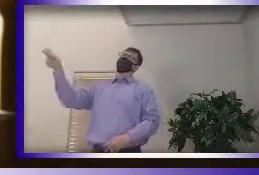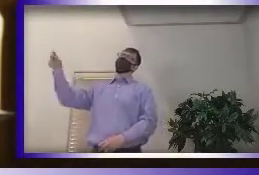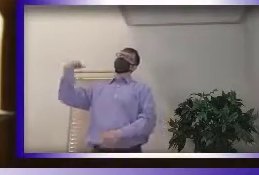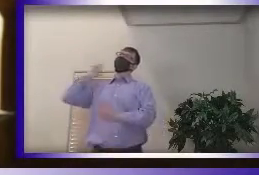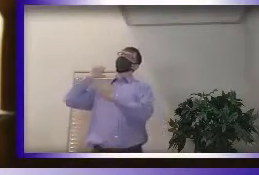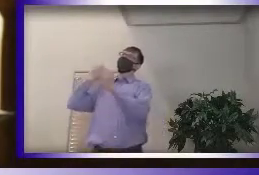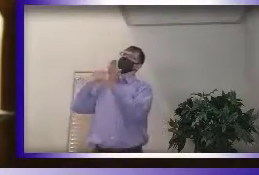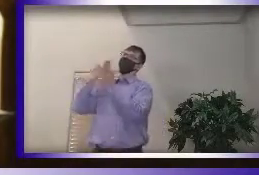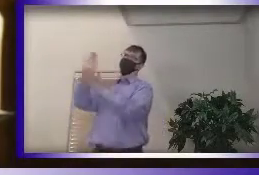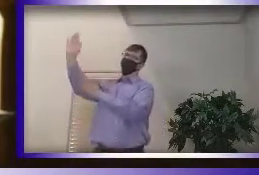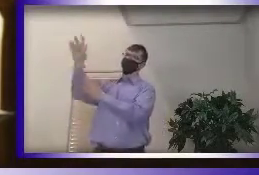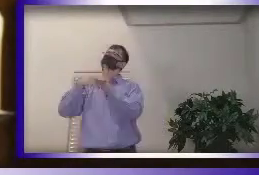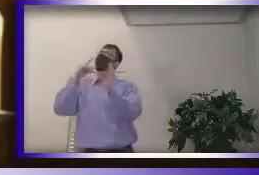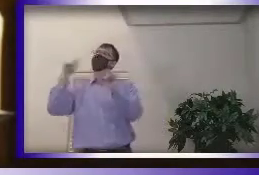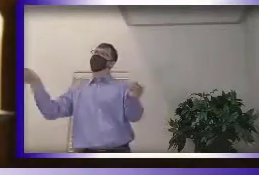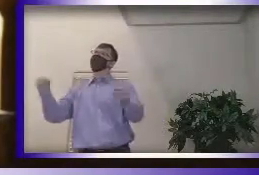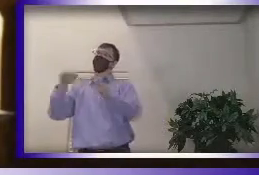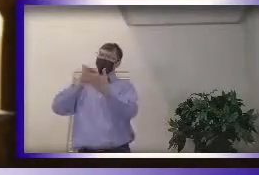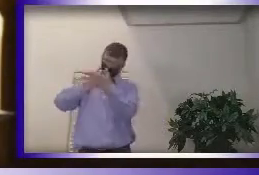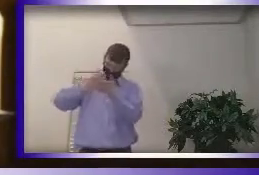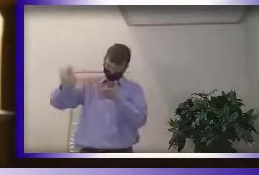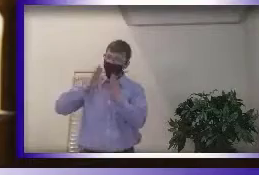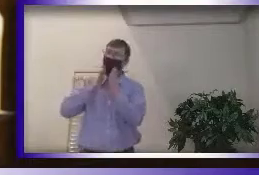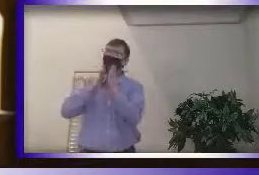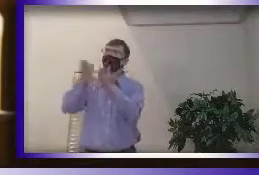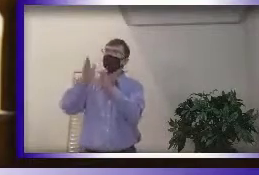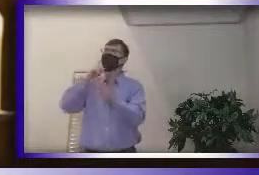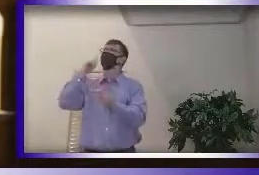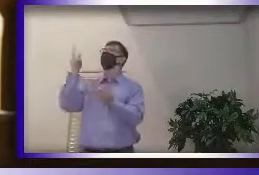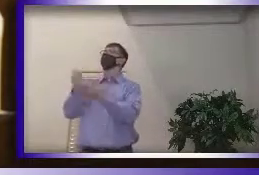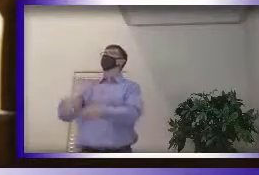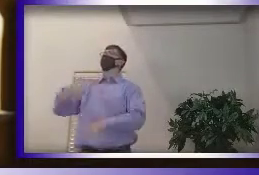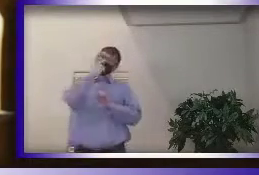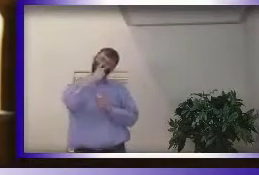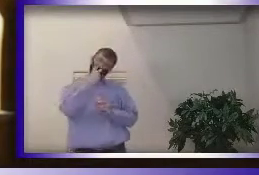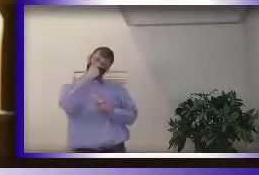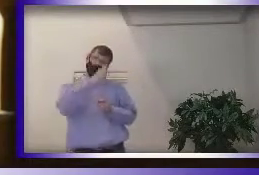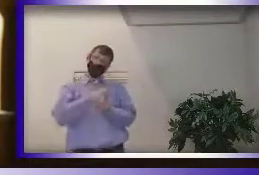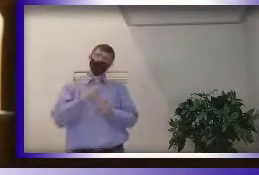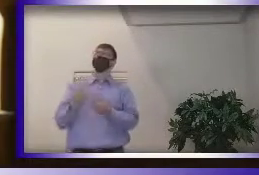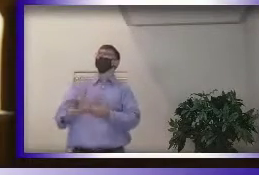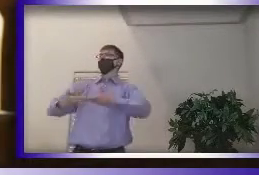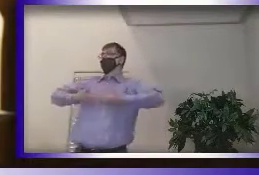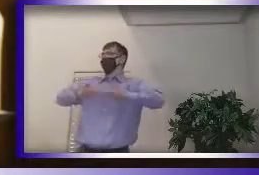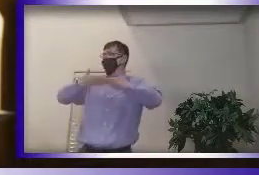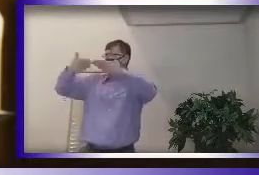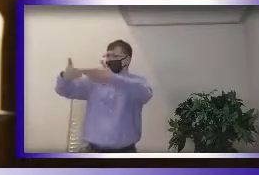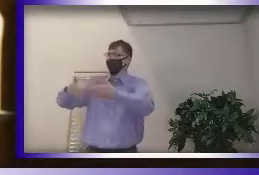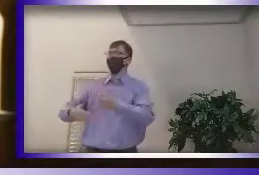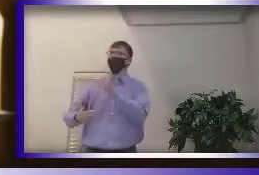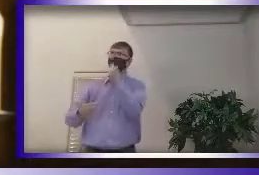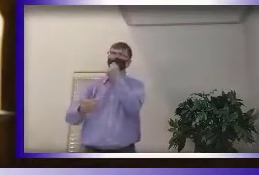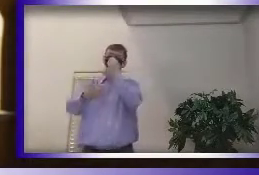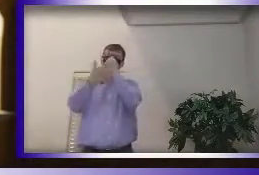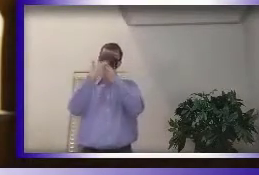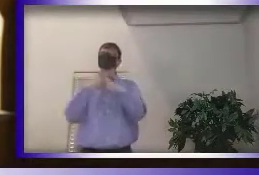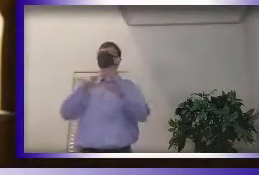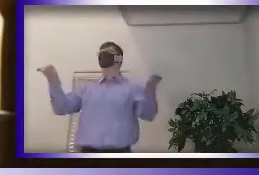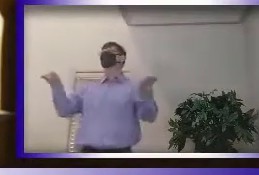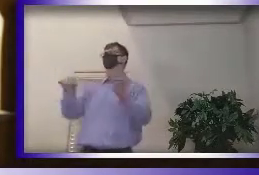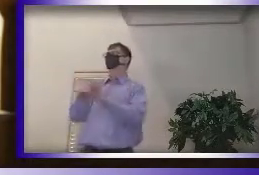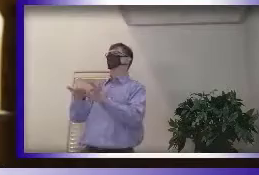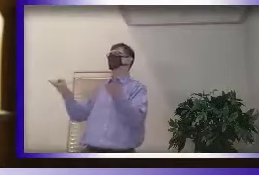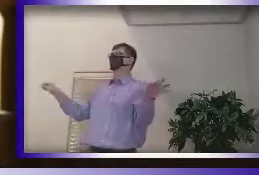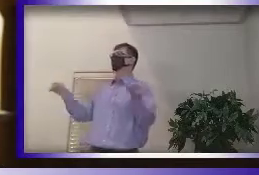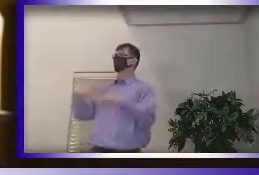Or because somebody got their braces off, right? And yet this is the little stuff of which life is made. And so when we